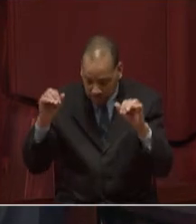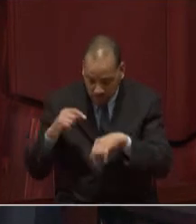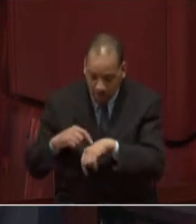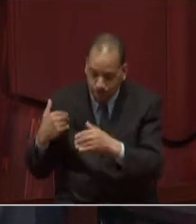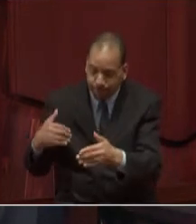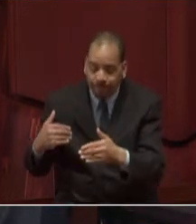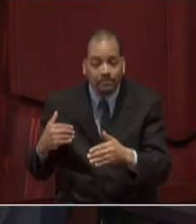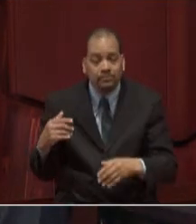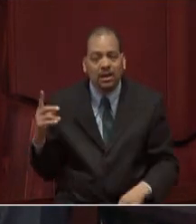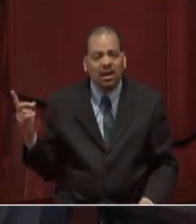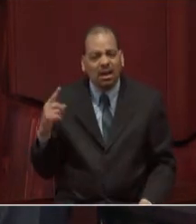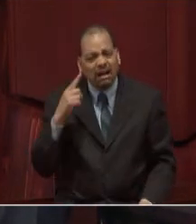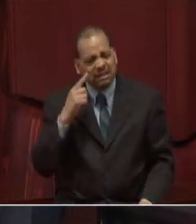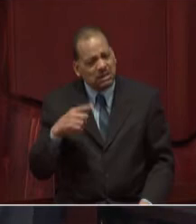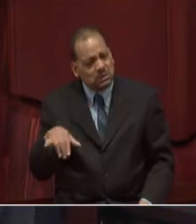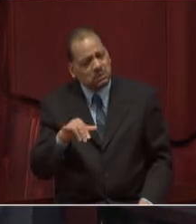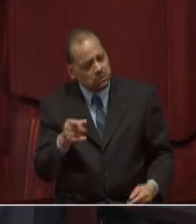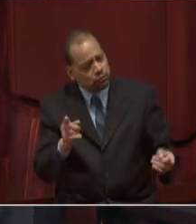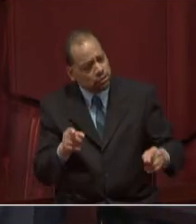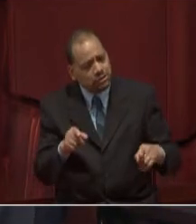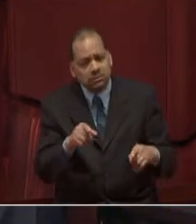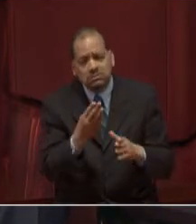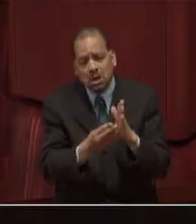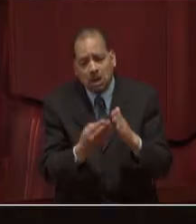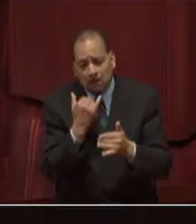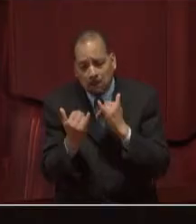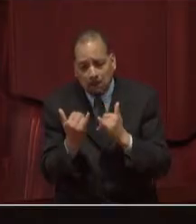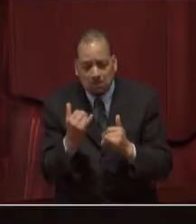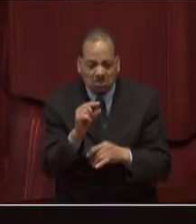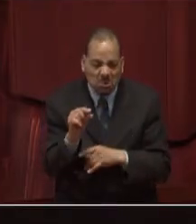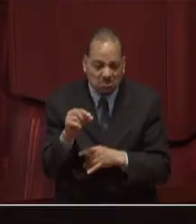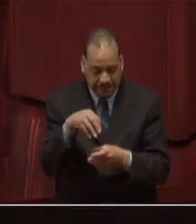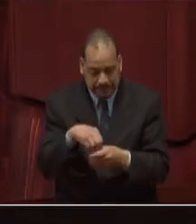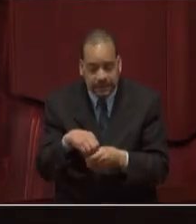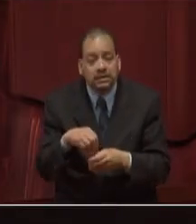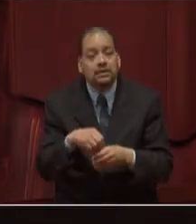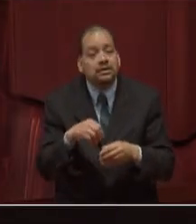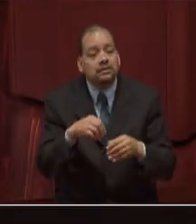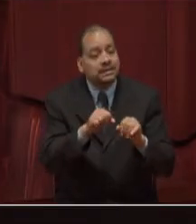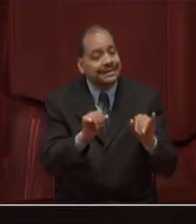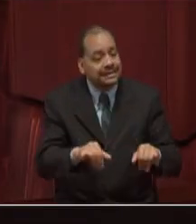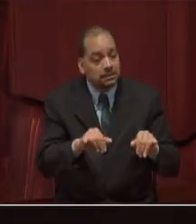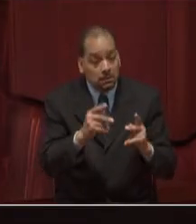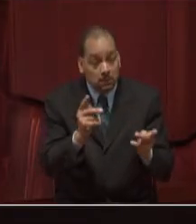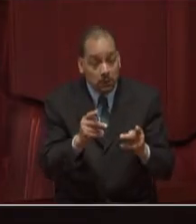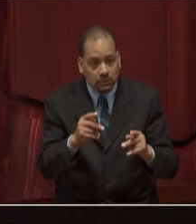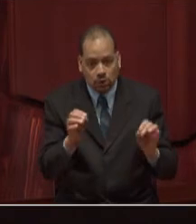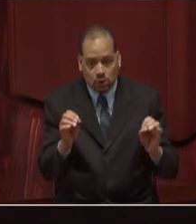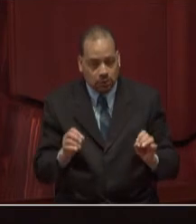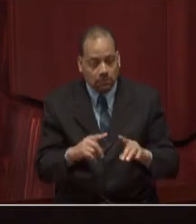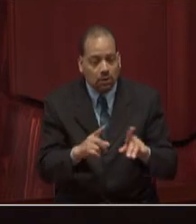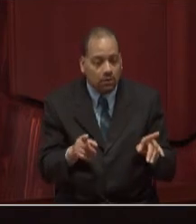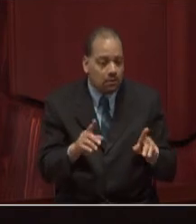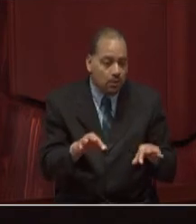that it had some flaws, we can get into that, some drawbacks, and that no system is perfect. Bad